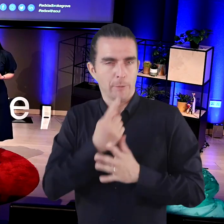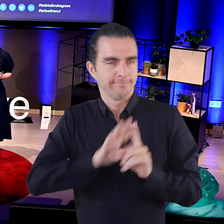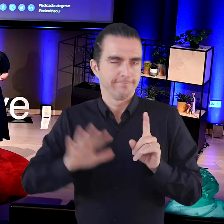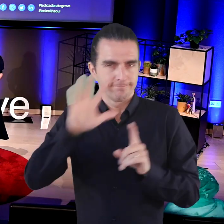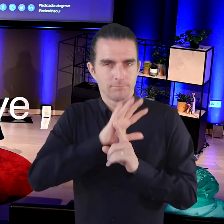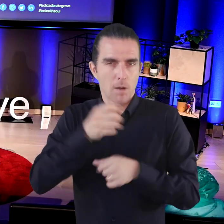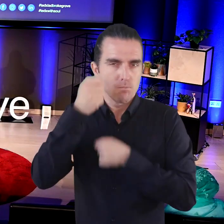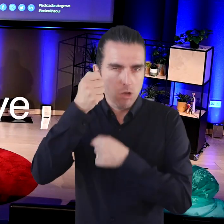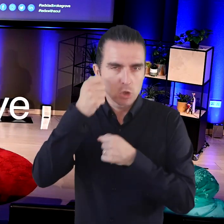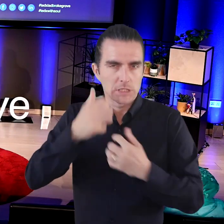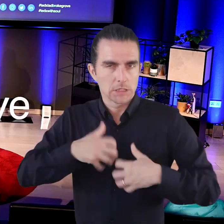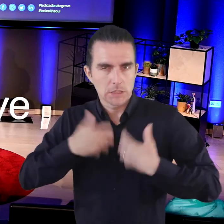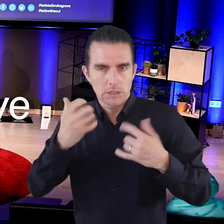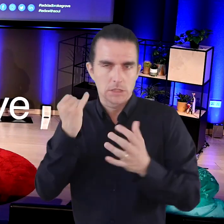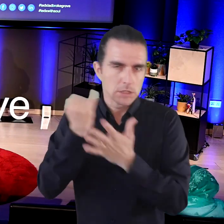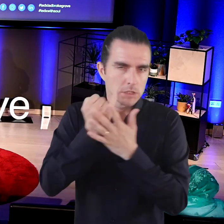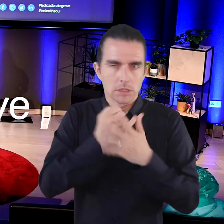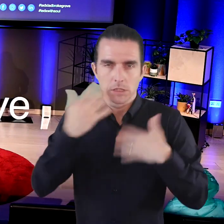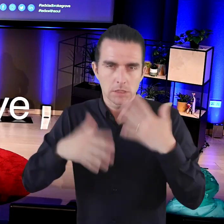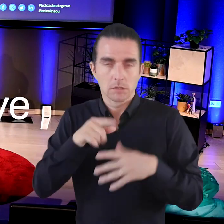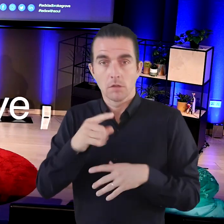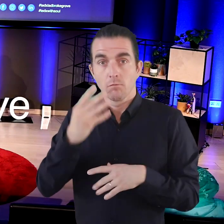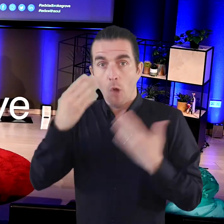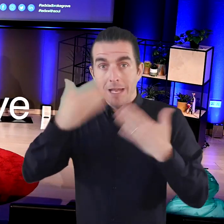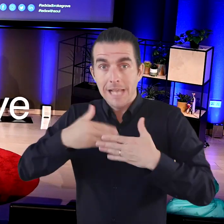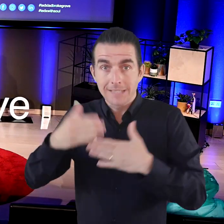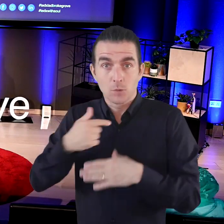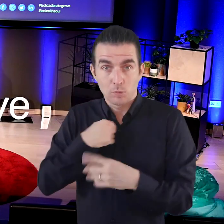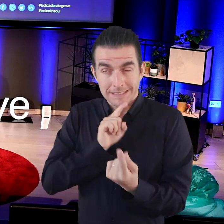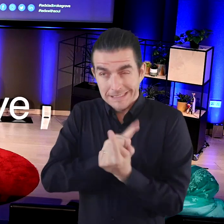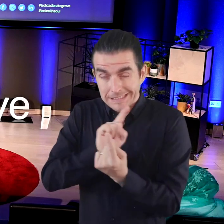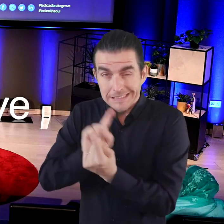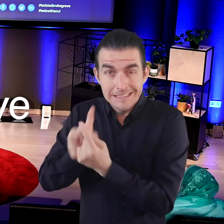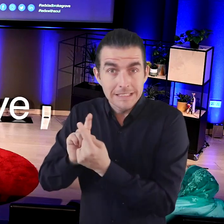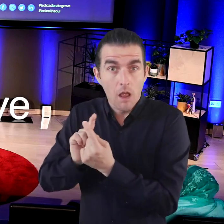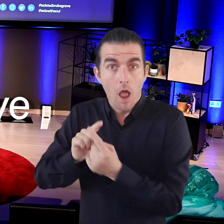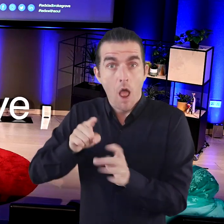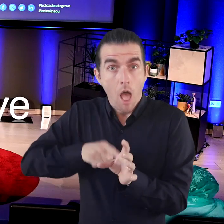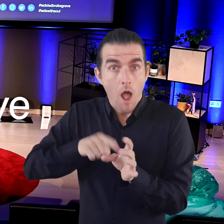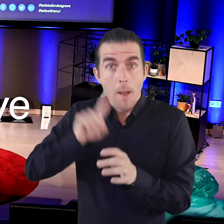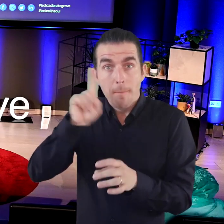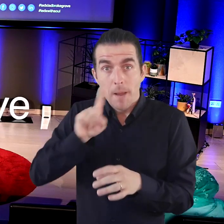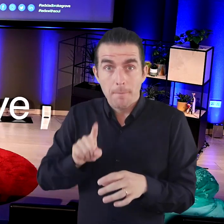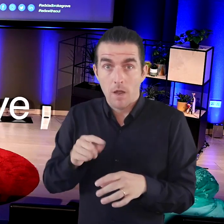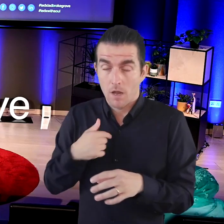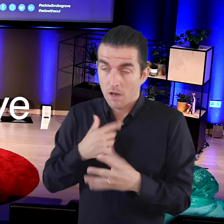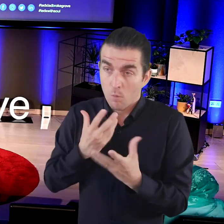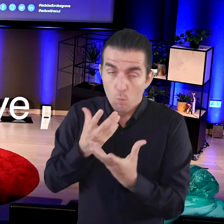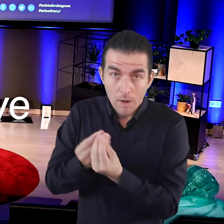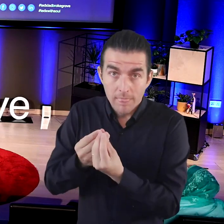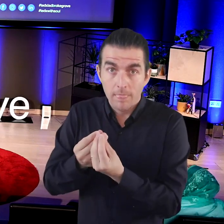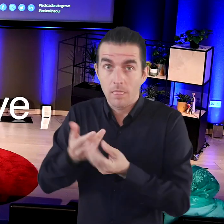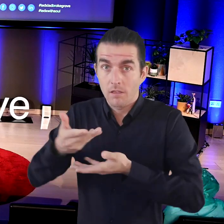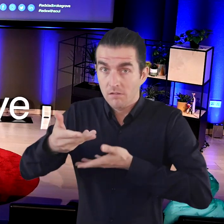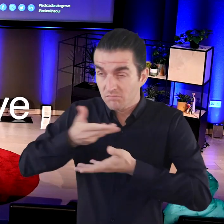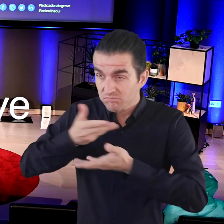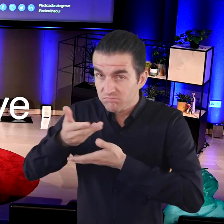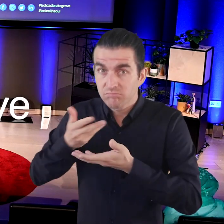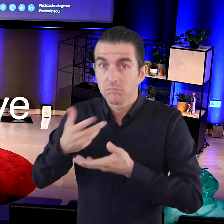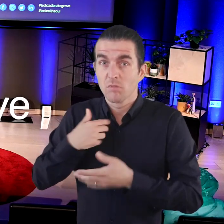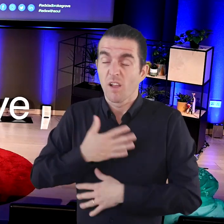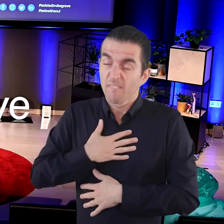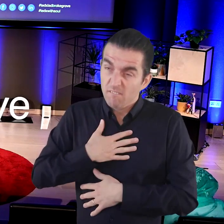went out and talked with young people. We were there with them, acknowledging the injustice they felt, and